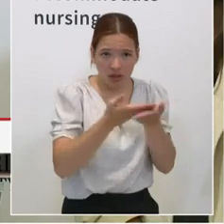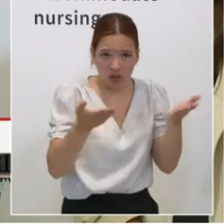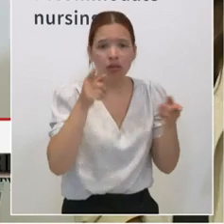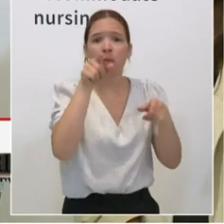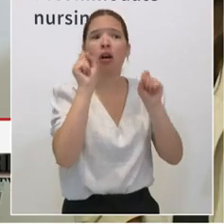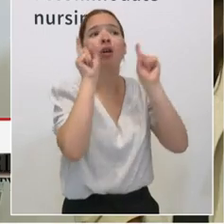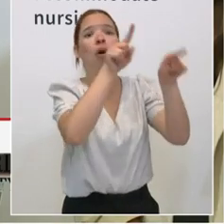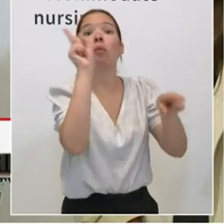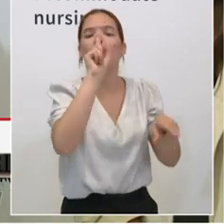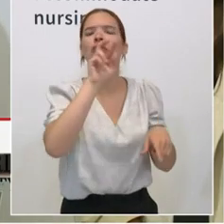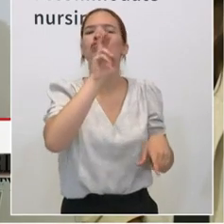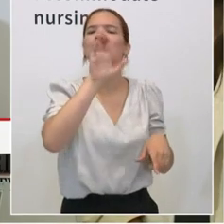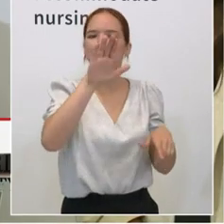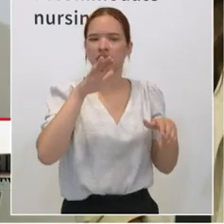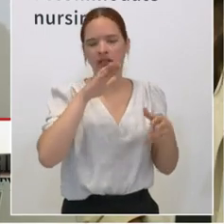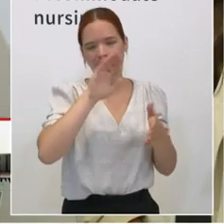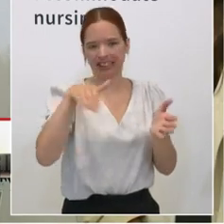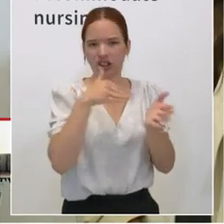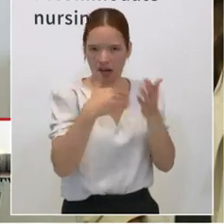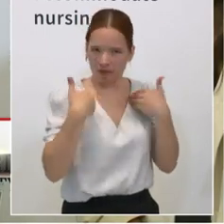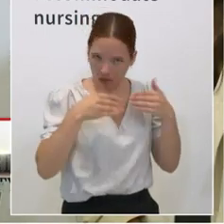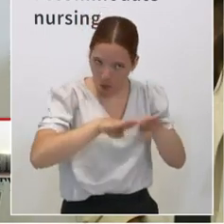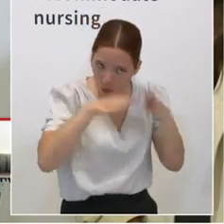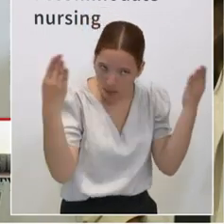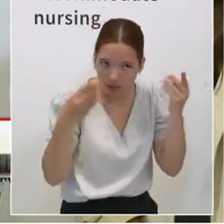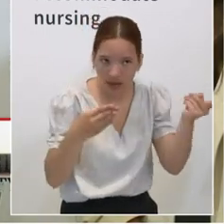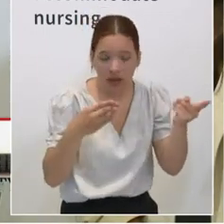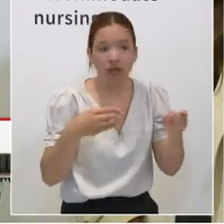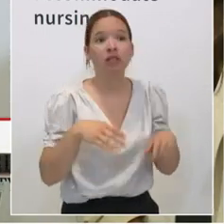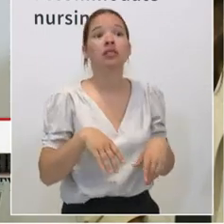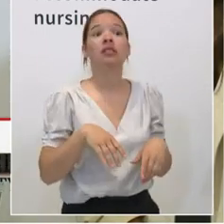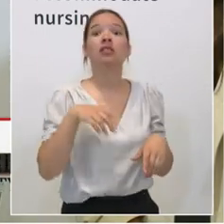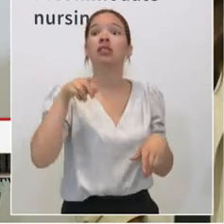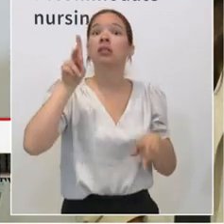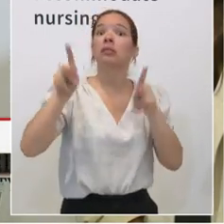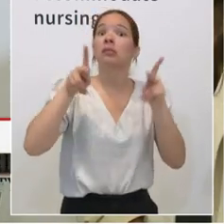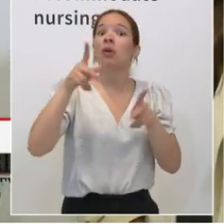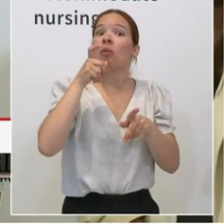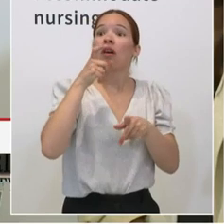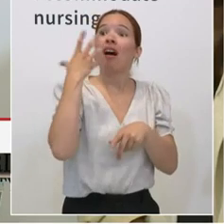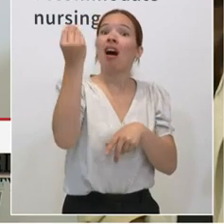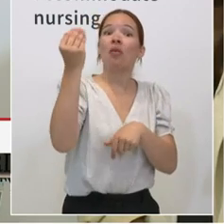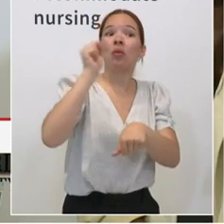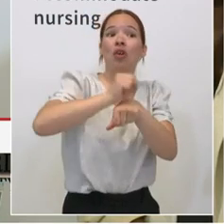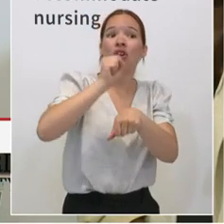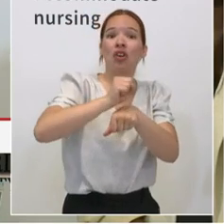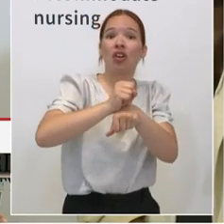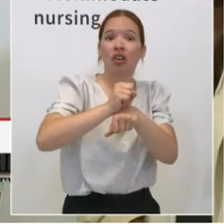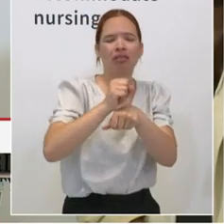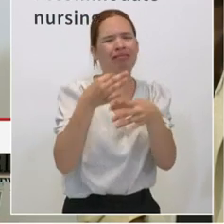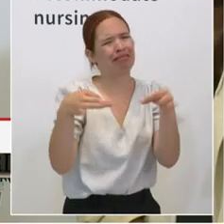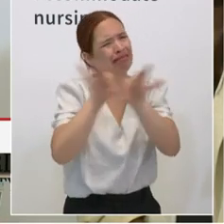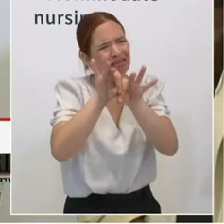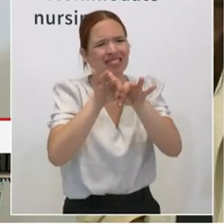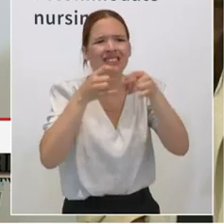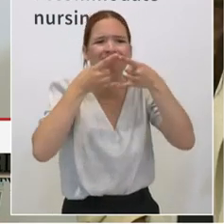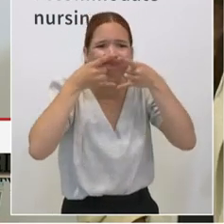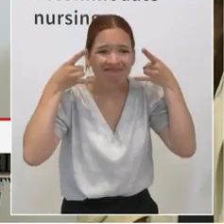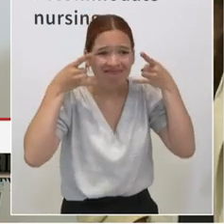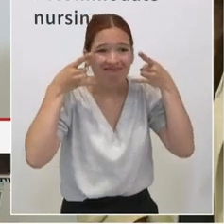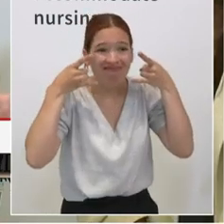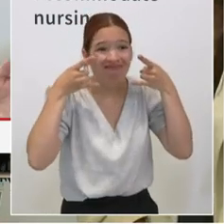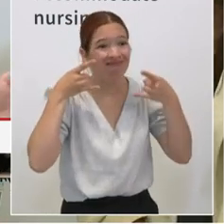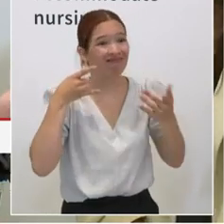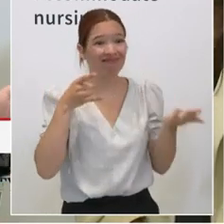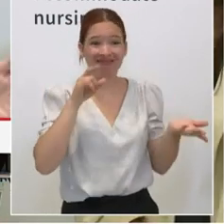Workers that work in the field are equipped with masks to be able to allow individuals who are choosing not to come into shelter to be able to stay